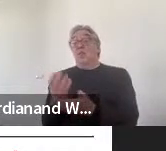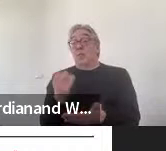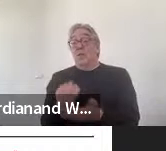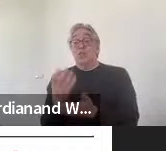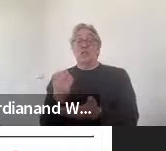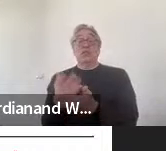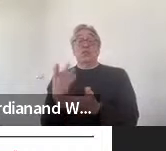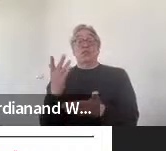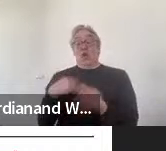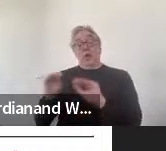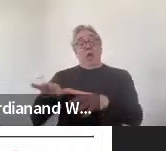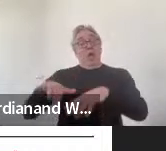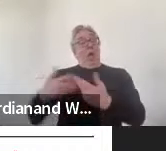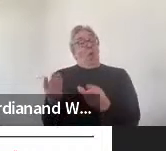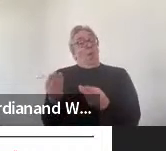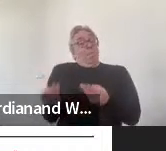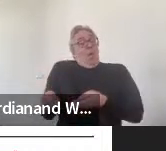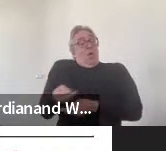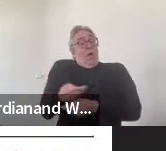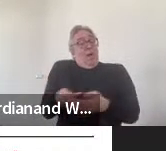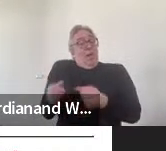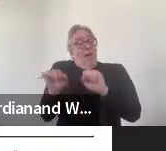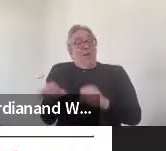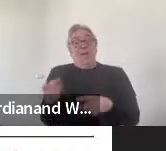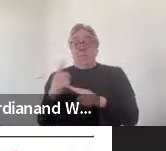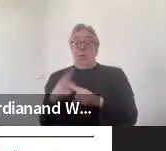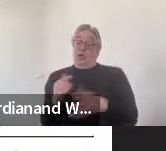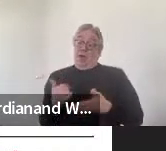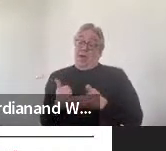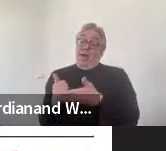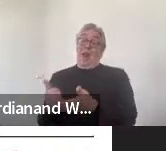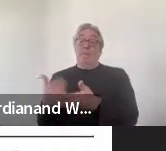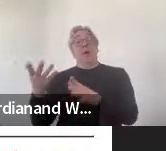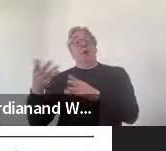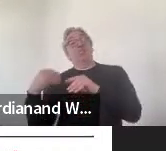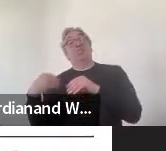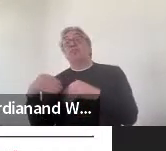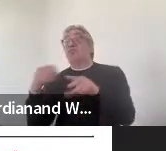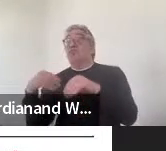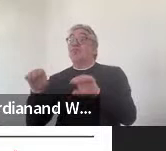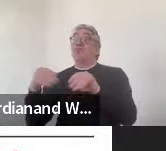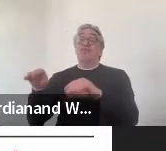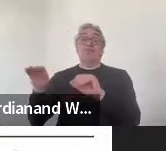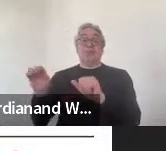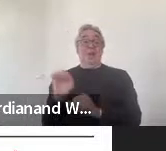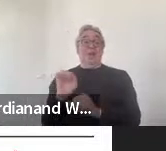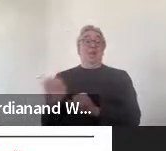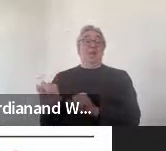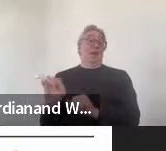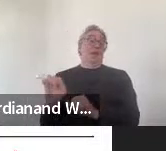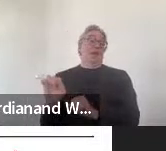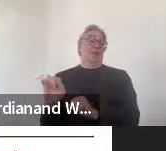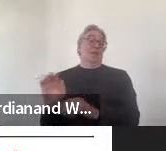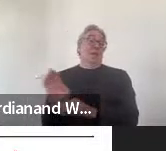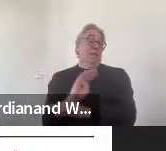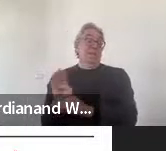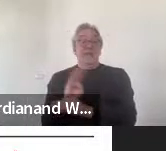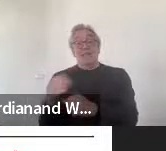and saving, and linkages to market for entrepreneurship.